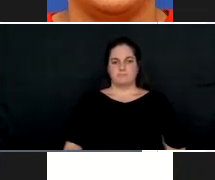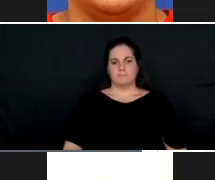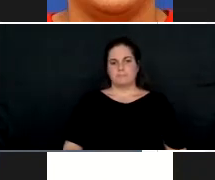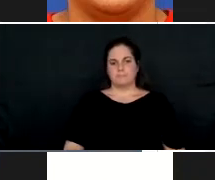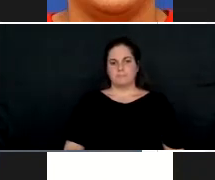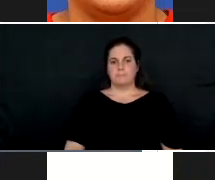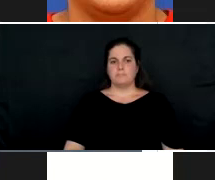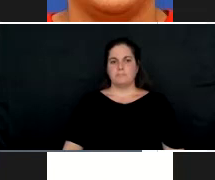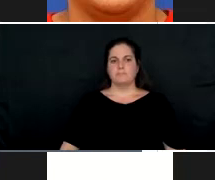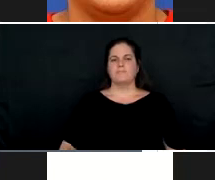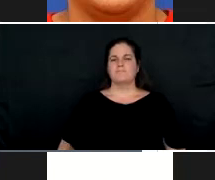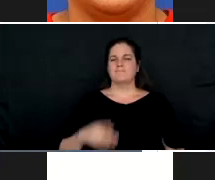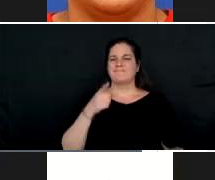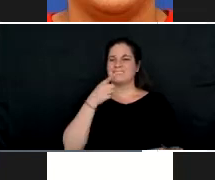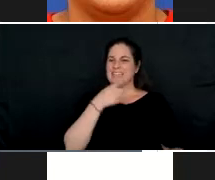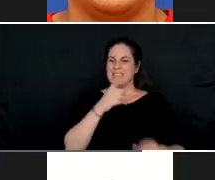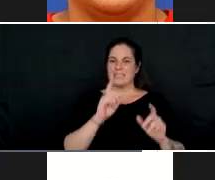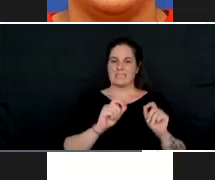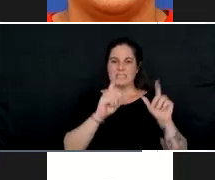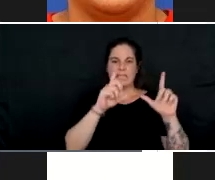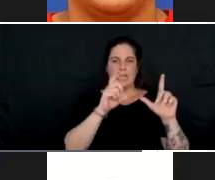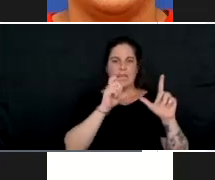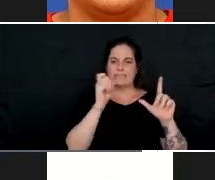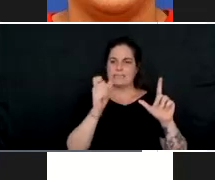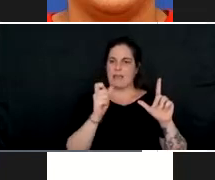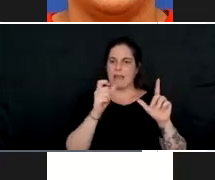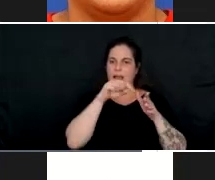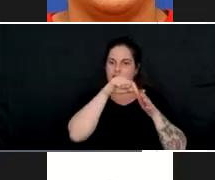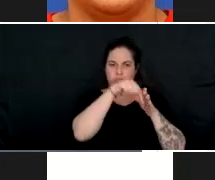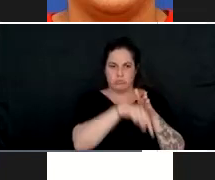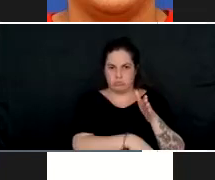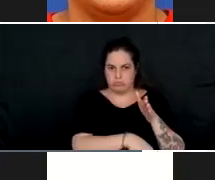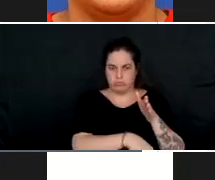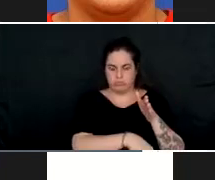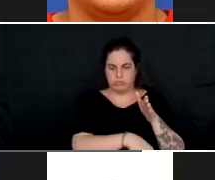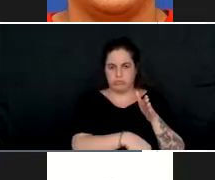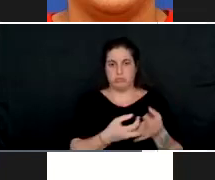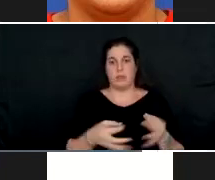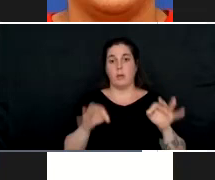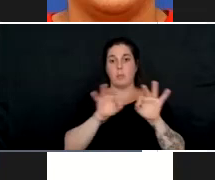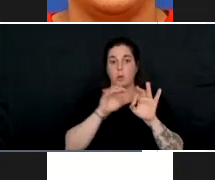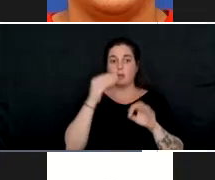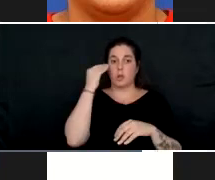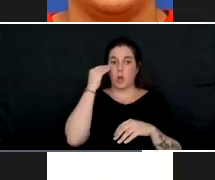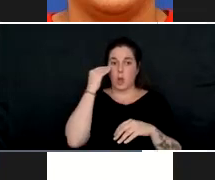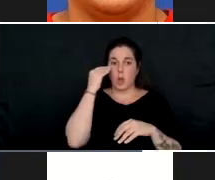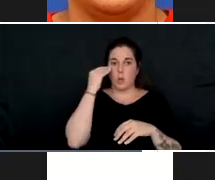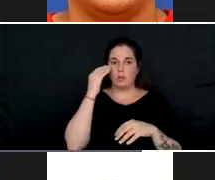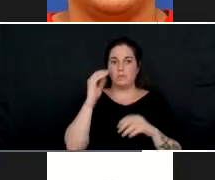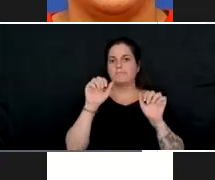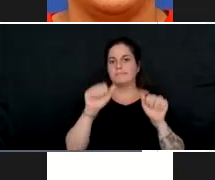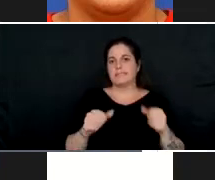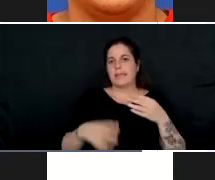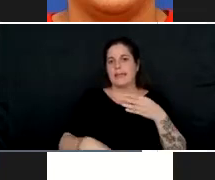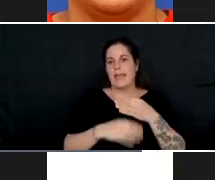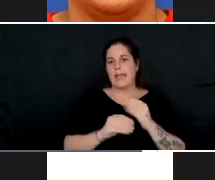We won't get too deep into this idea of superposition and interference. What you need to understand from this is that we can add waves